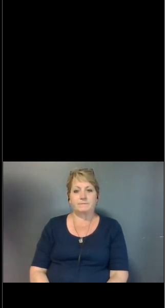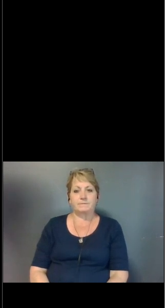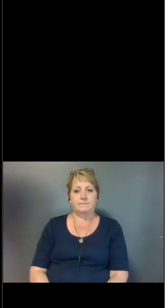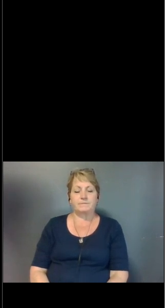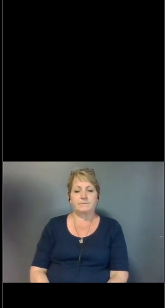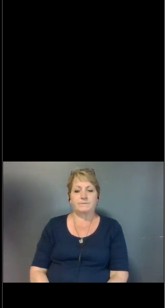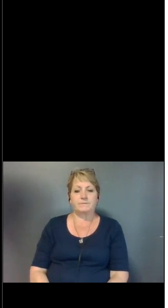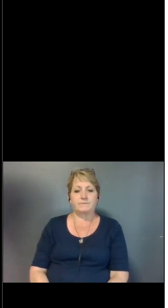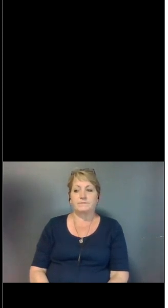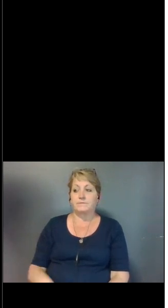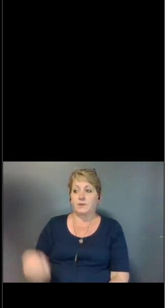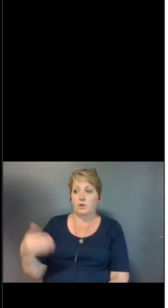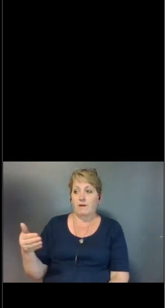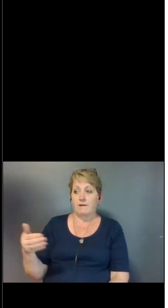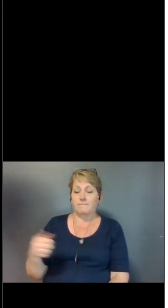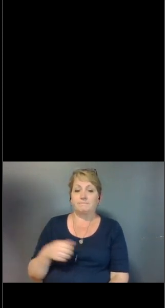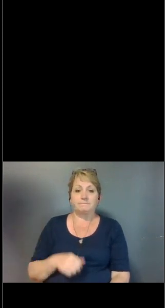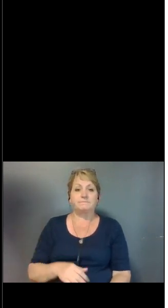Go ahead, Karen.